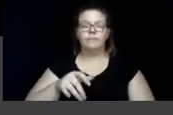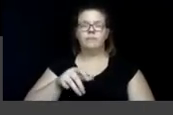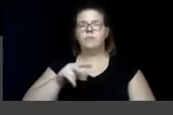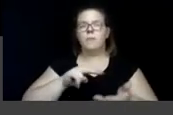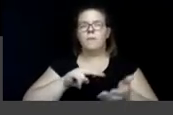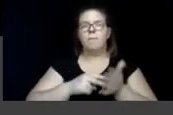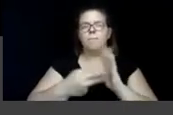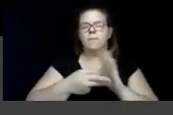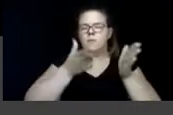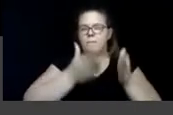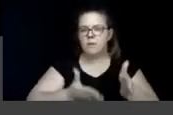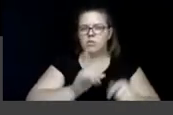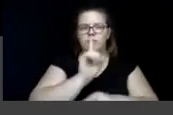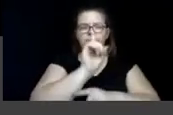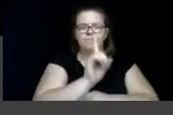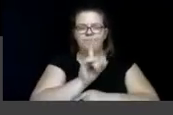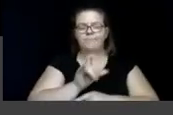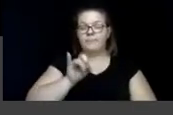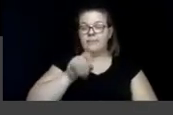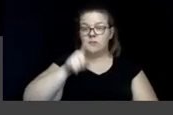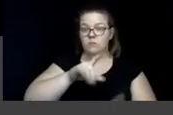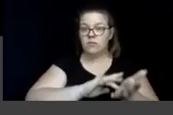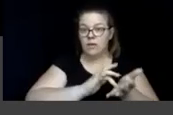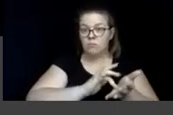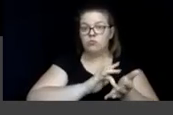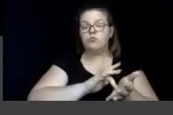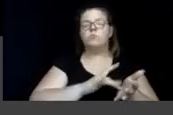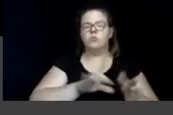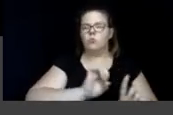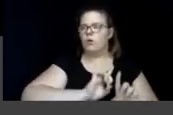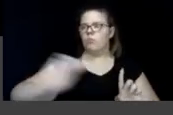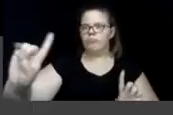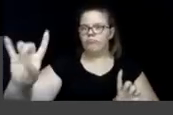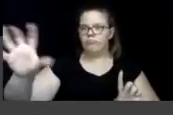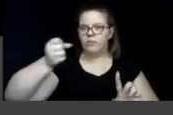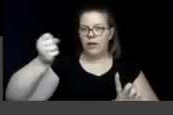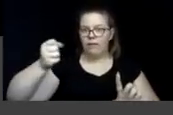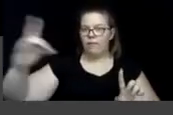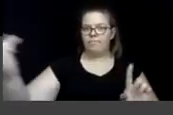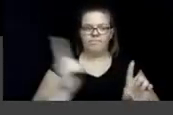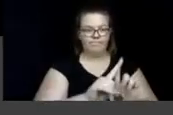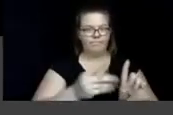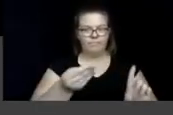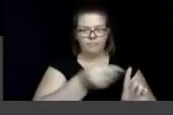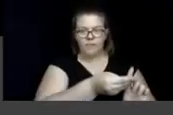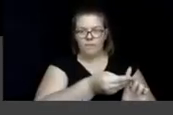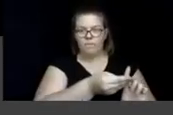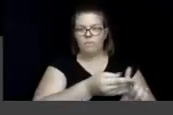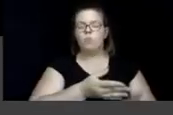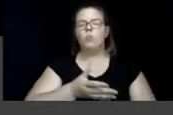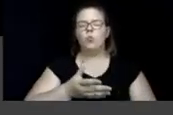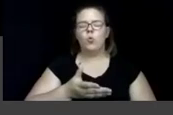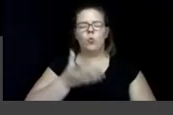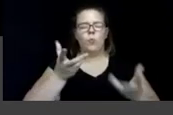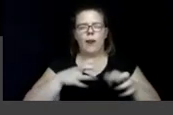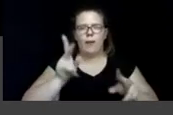would run your information to the pharmacy and come back with the script. So we didn't let folks just come